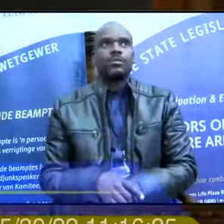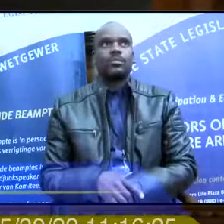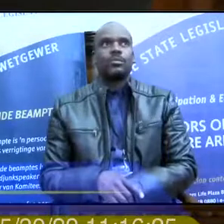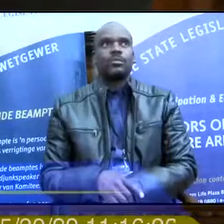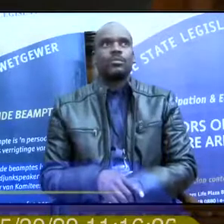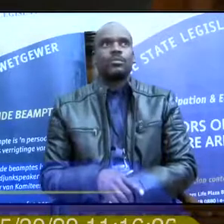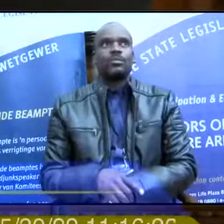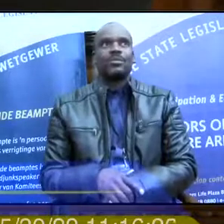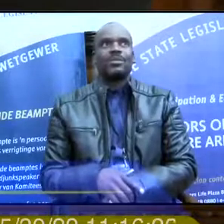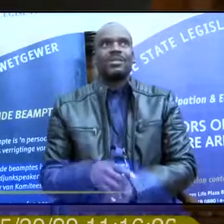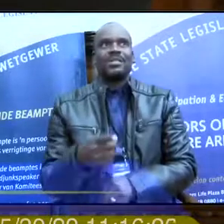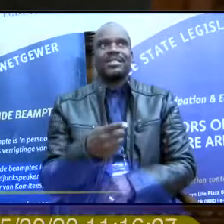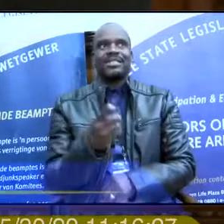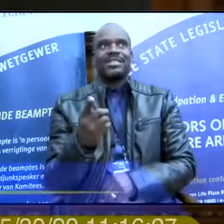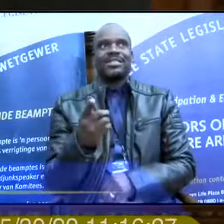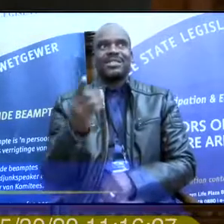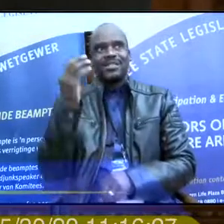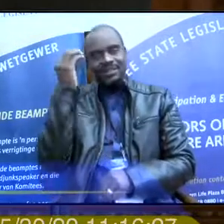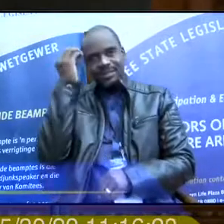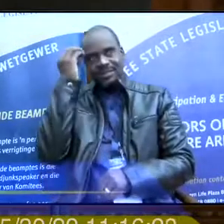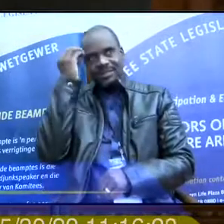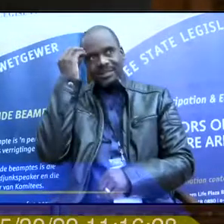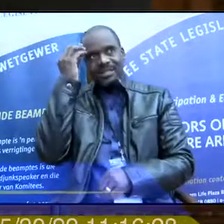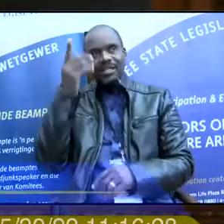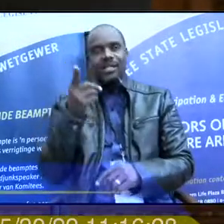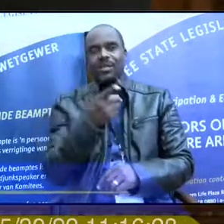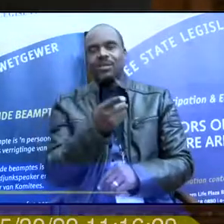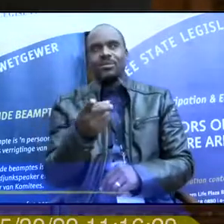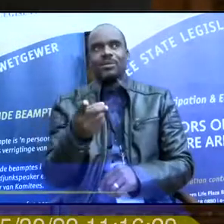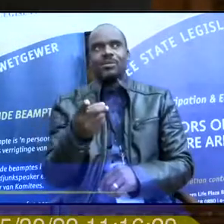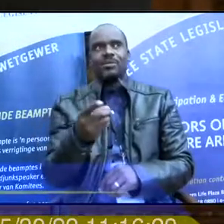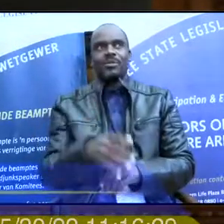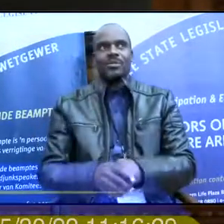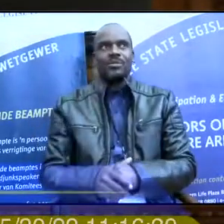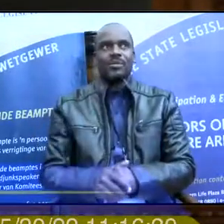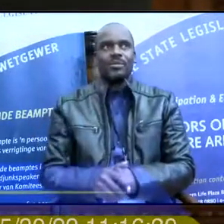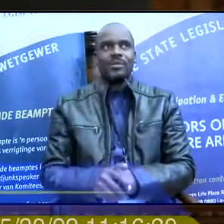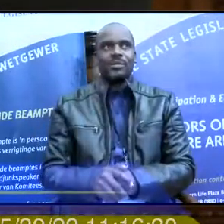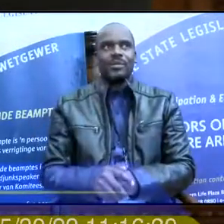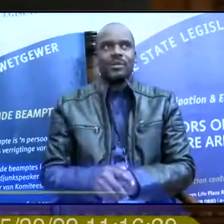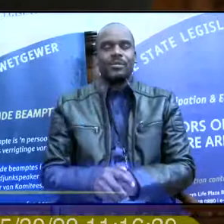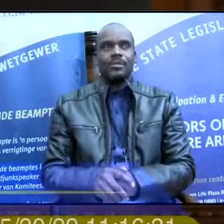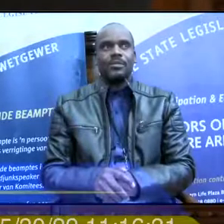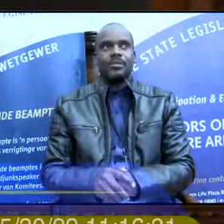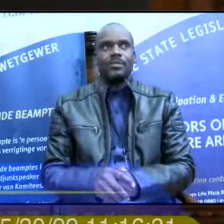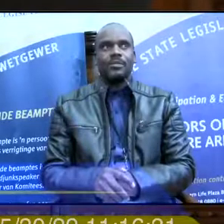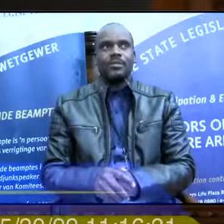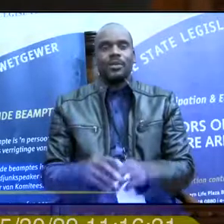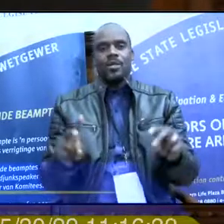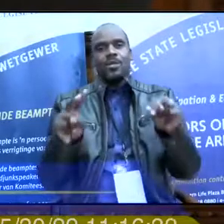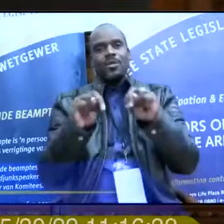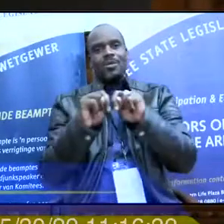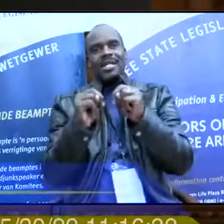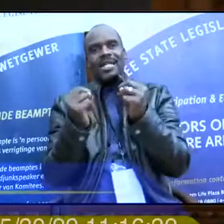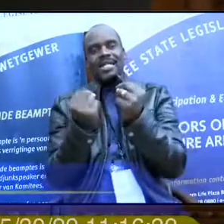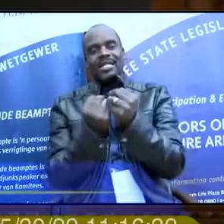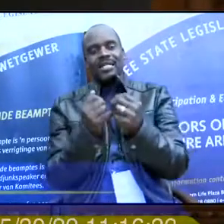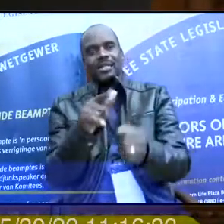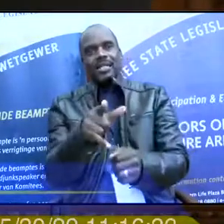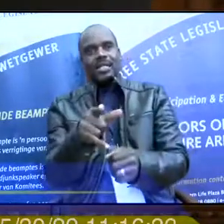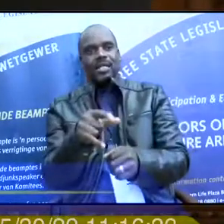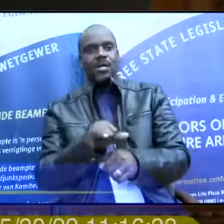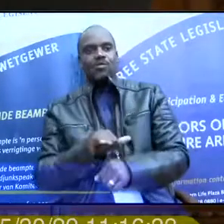is your digital um environments your technology and some of the innovation which is not necessarily